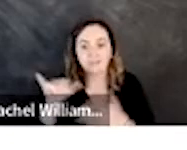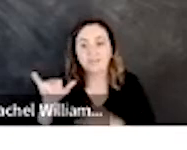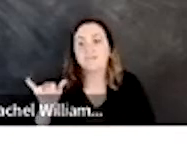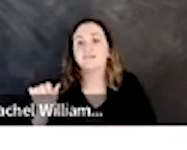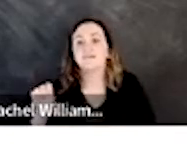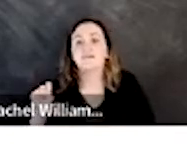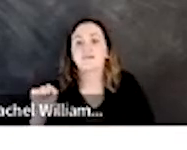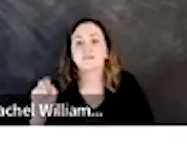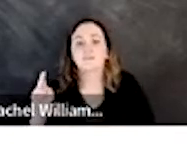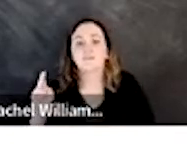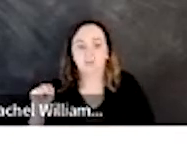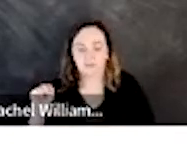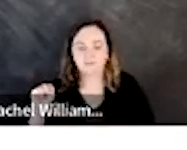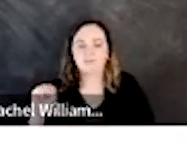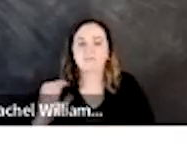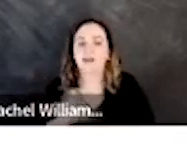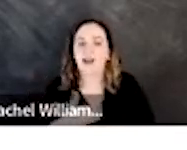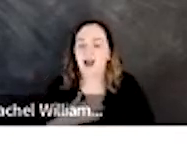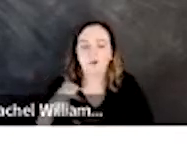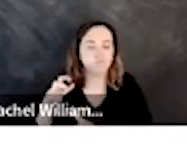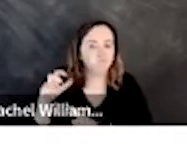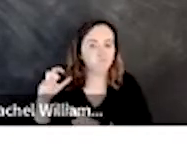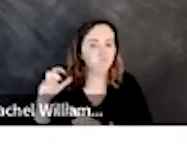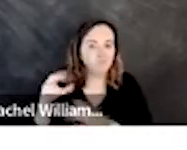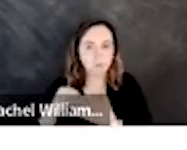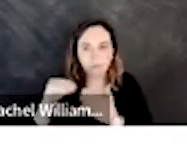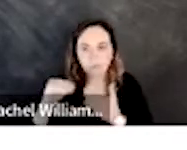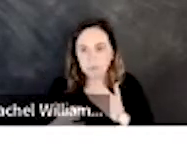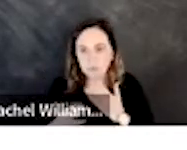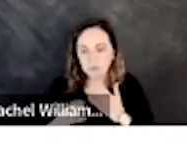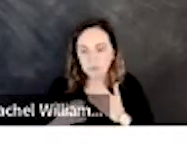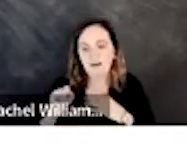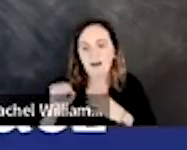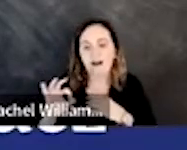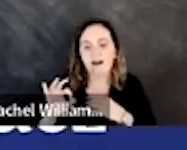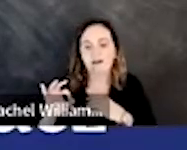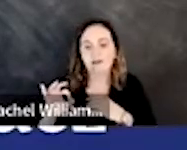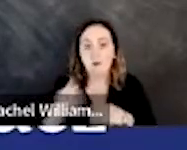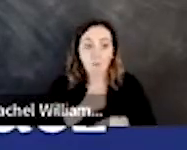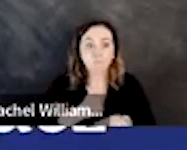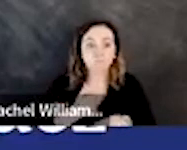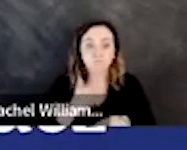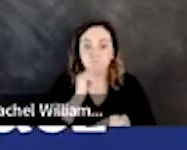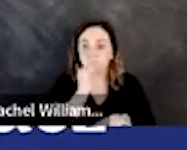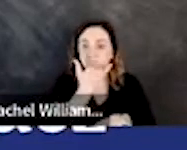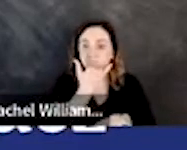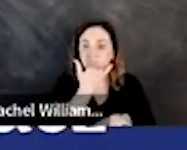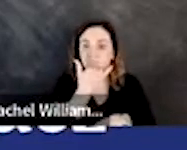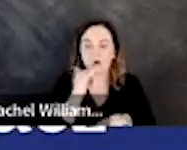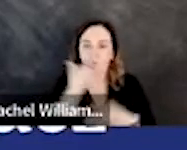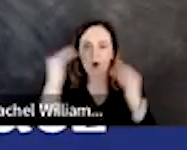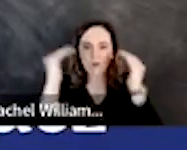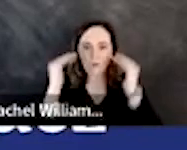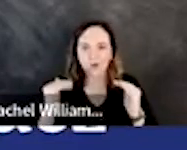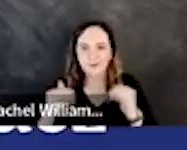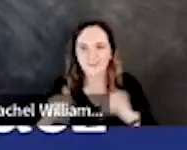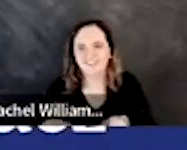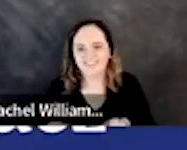Yasmin Marua as our outstanding student of, I'm sorry, I am out of order.